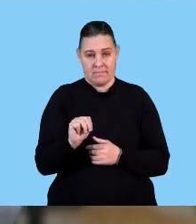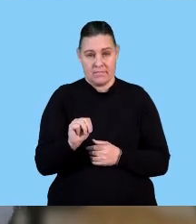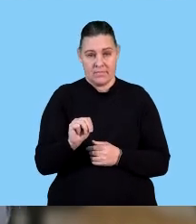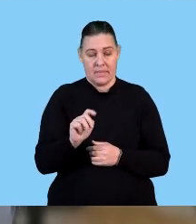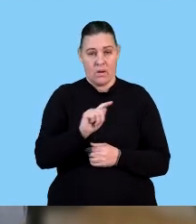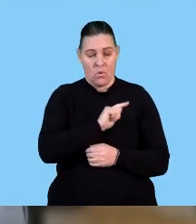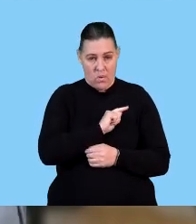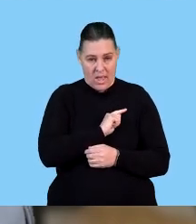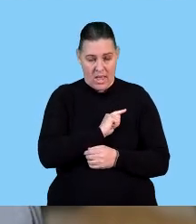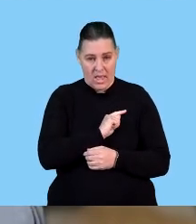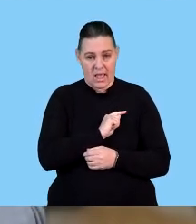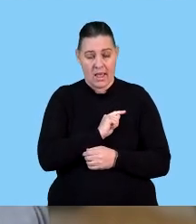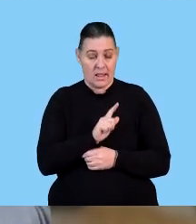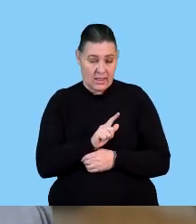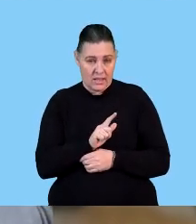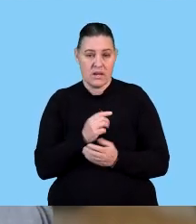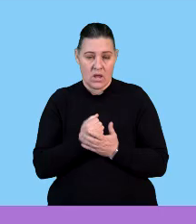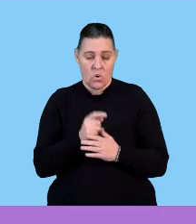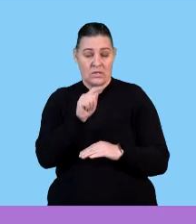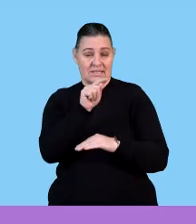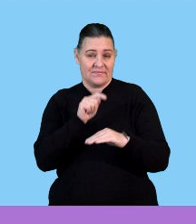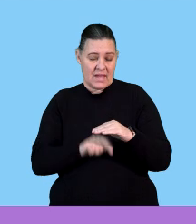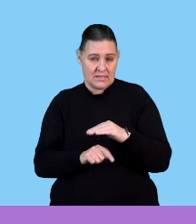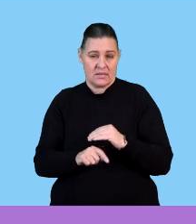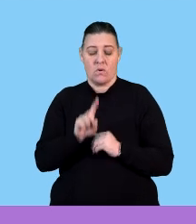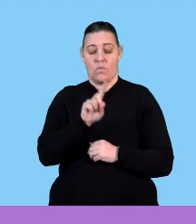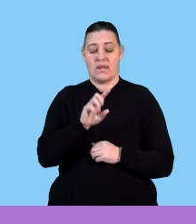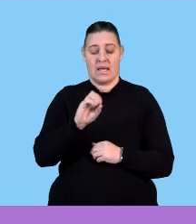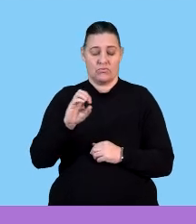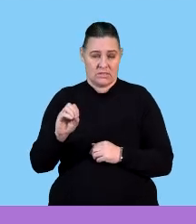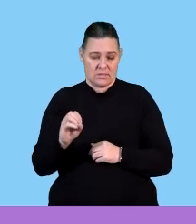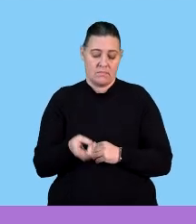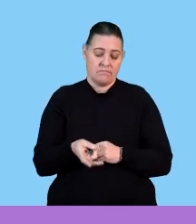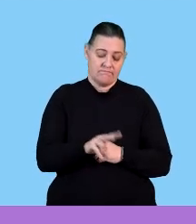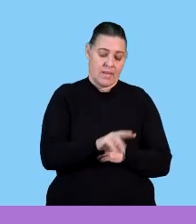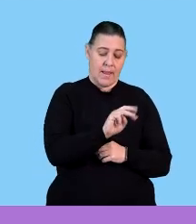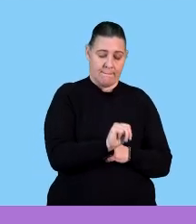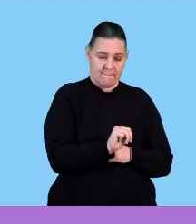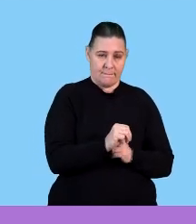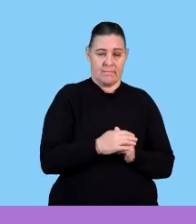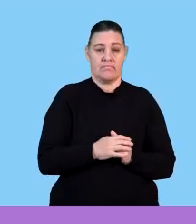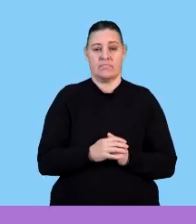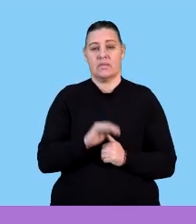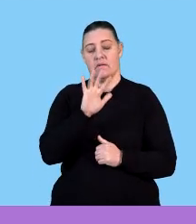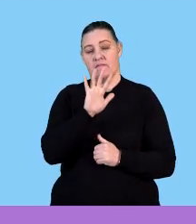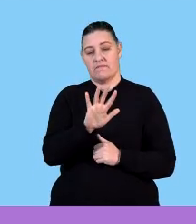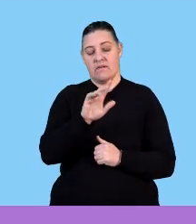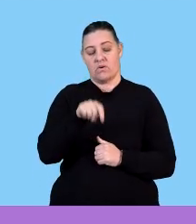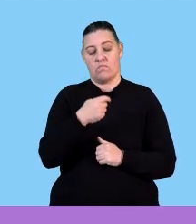this is actual length. So divide that by 100, and my answer now